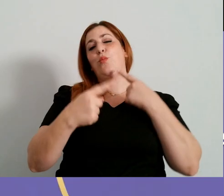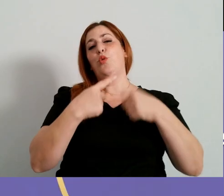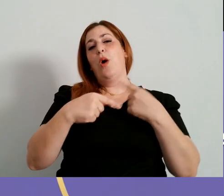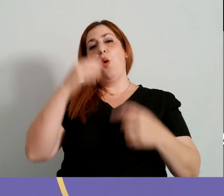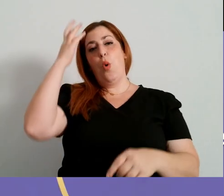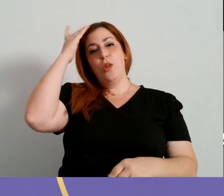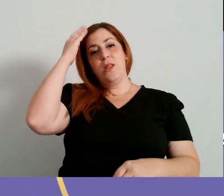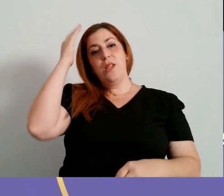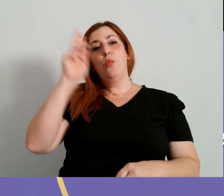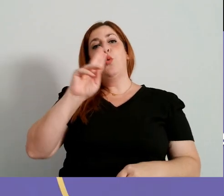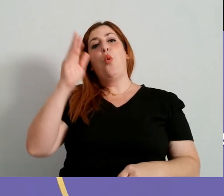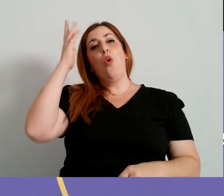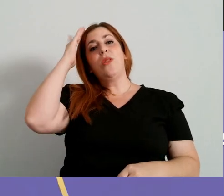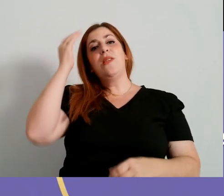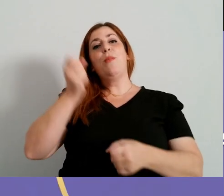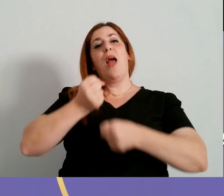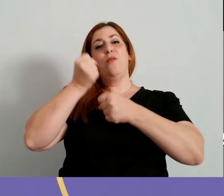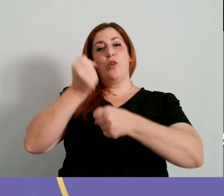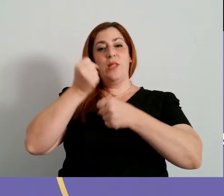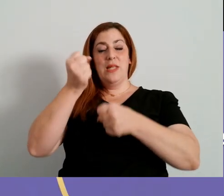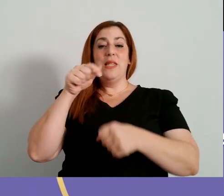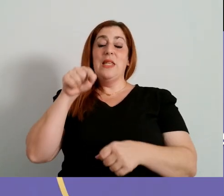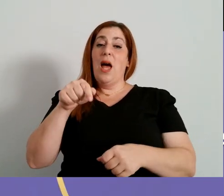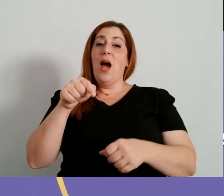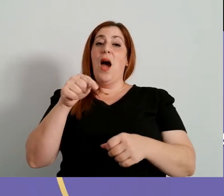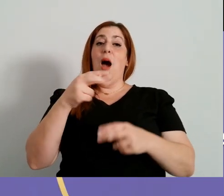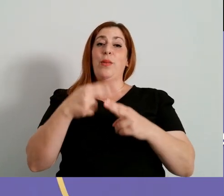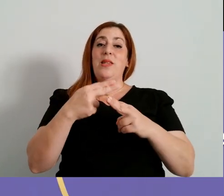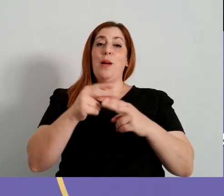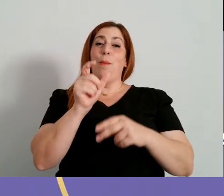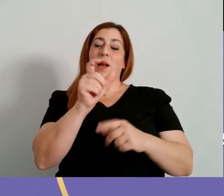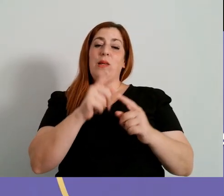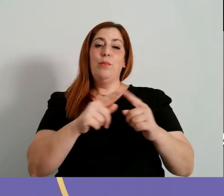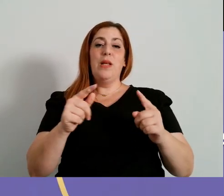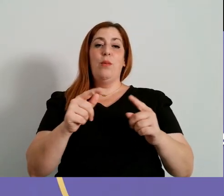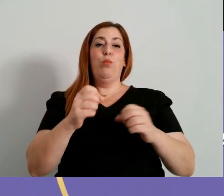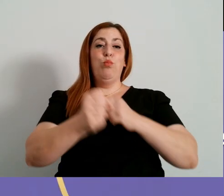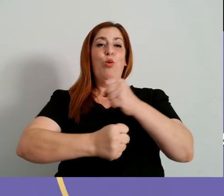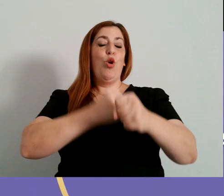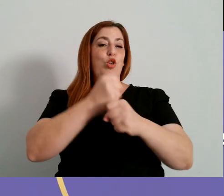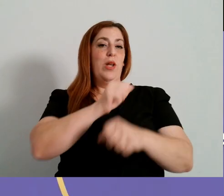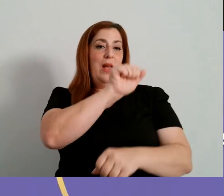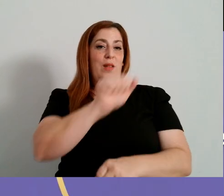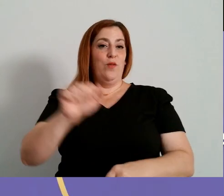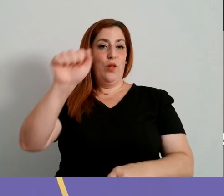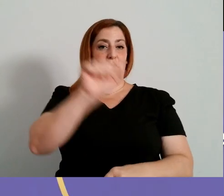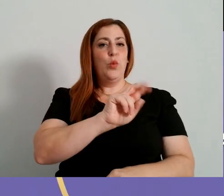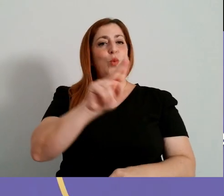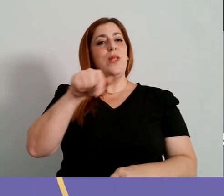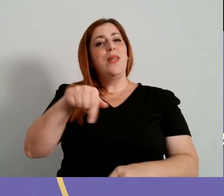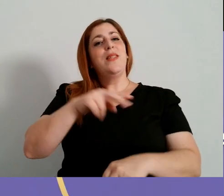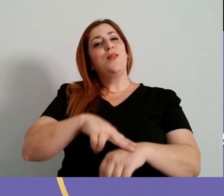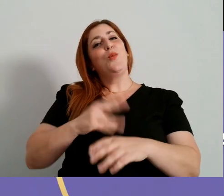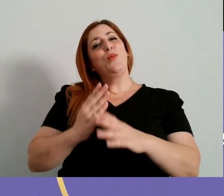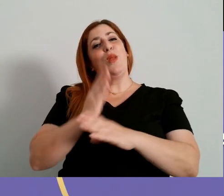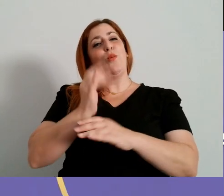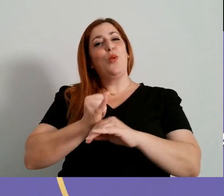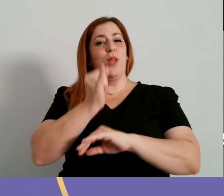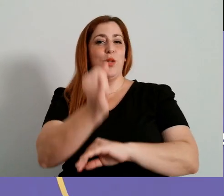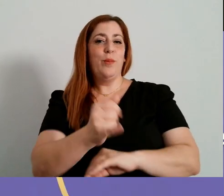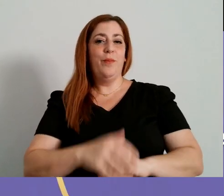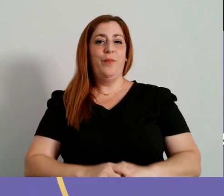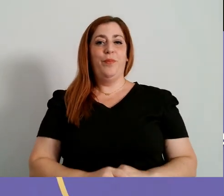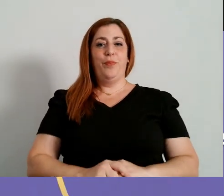autism and autism advocacy. This is from the Activate project. And I think we can start off with the